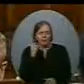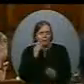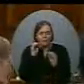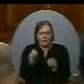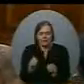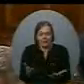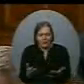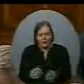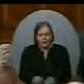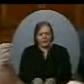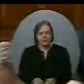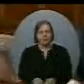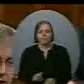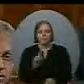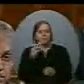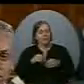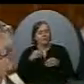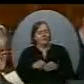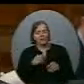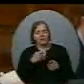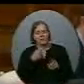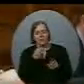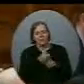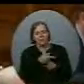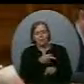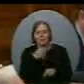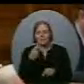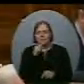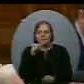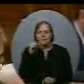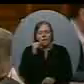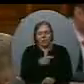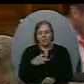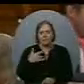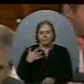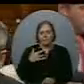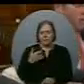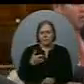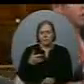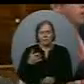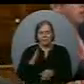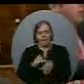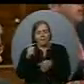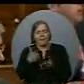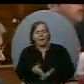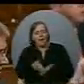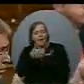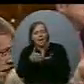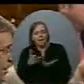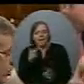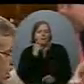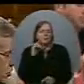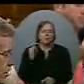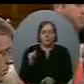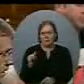cry for help on Thursday. So now that he's deposed the elected council, blamed the community for years of chronic underfunding, where is his